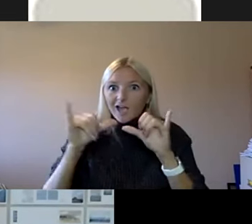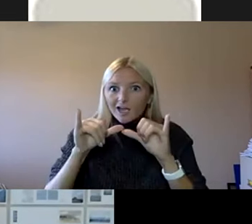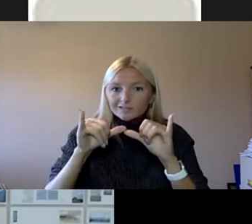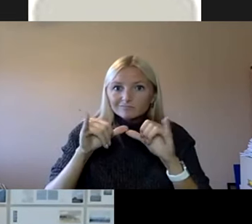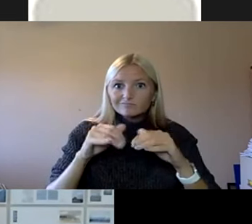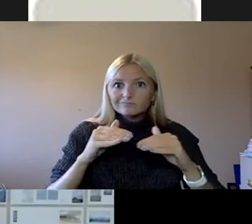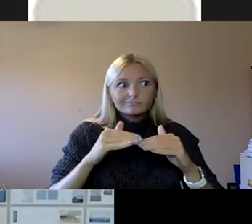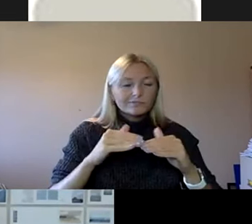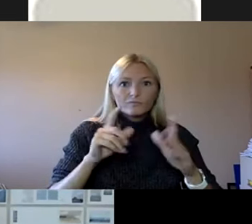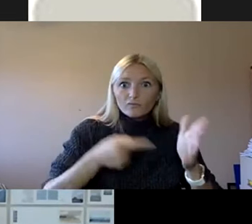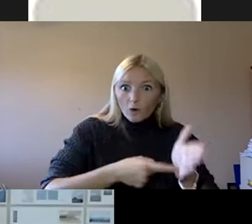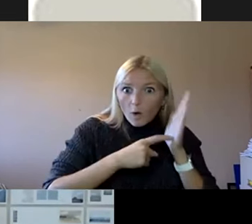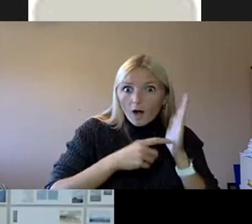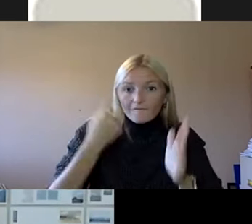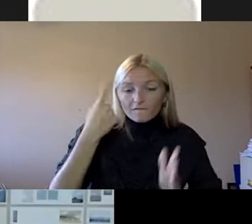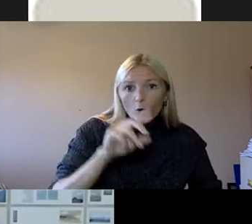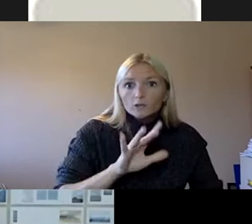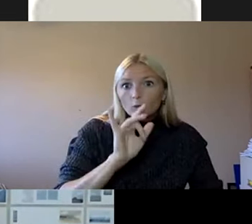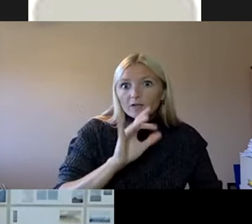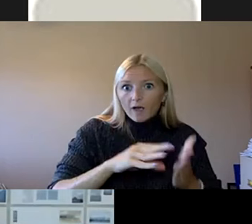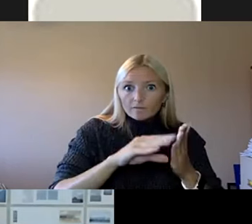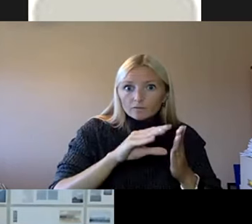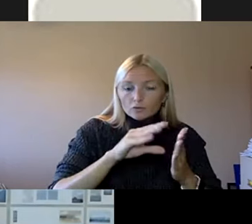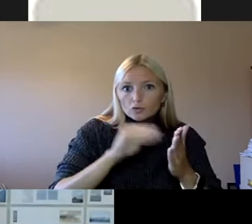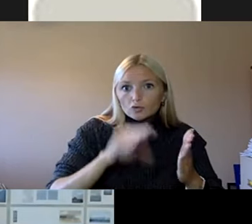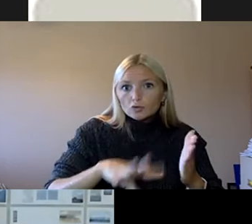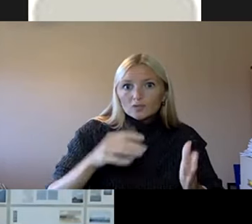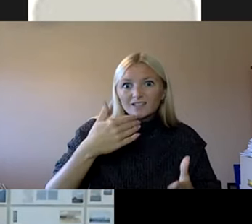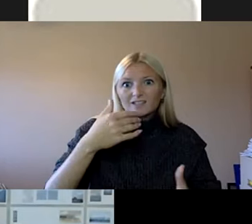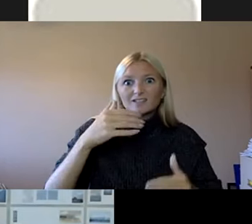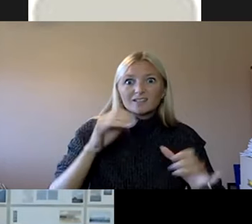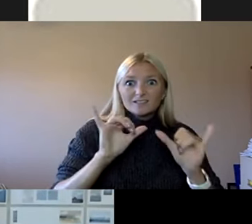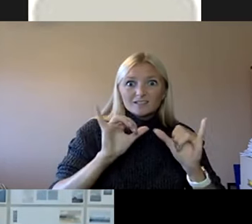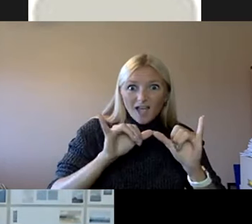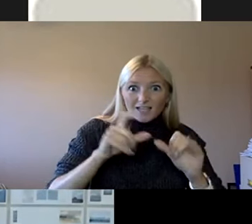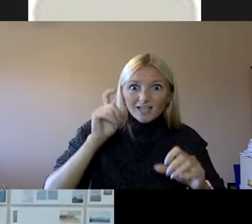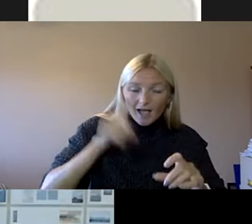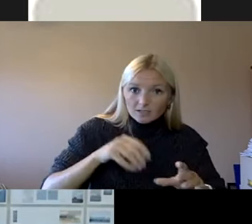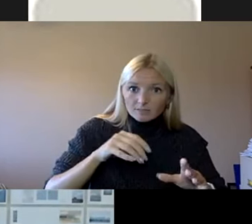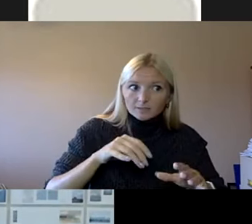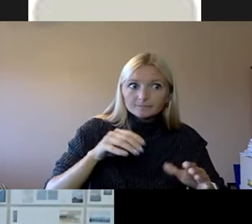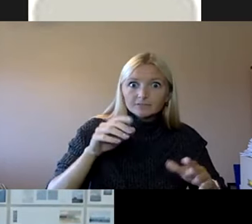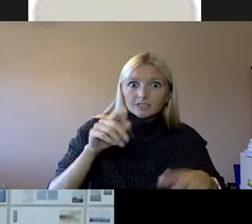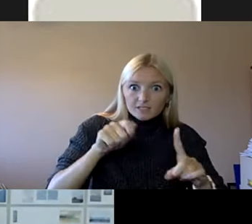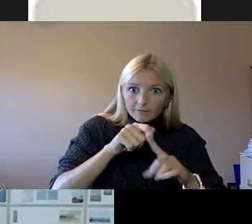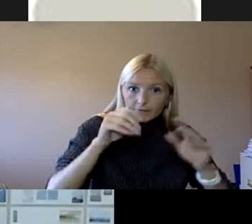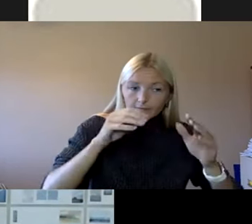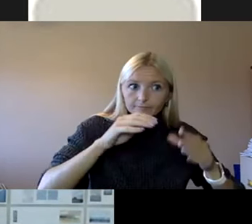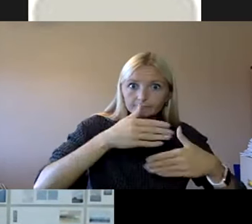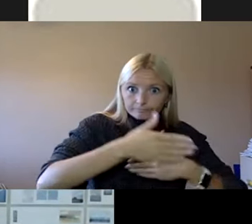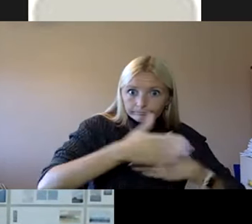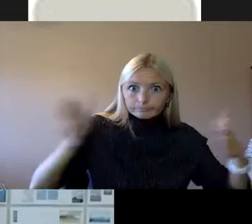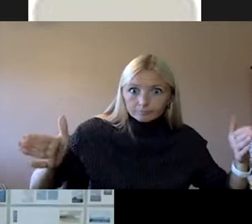is a requirement for 25 or 30 students. And I agree with